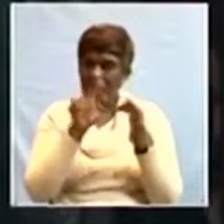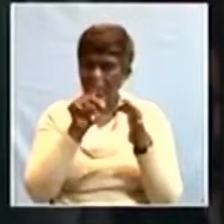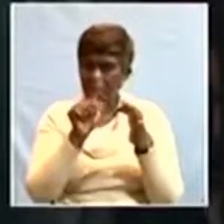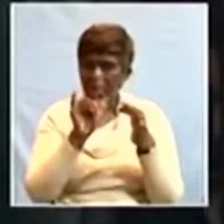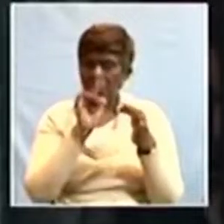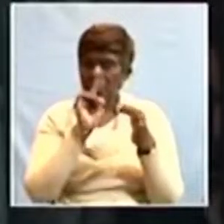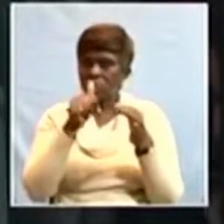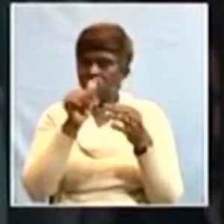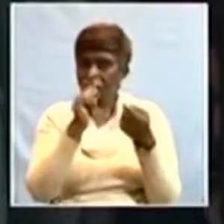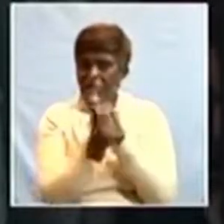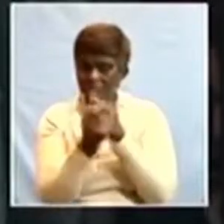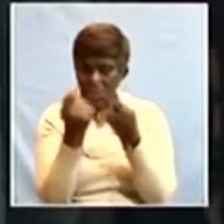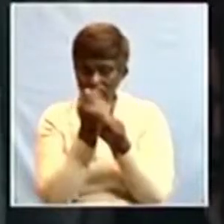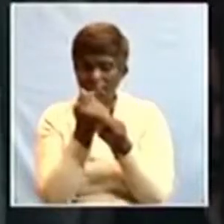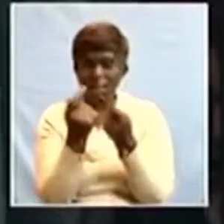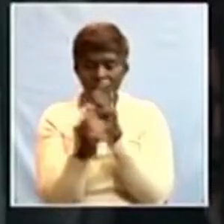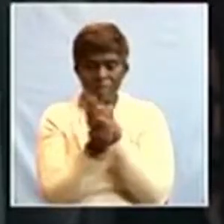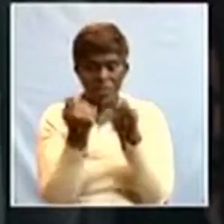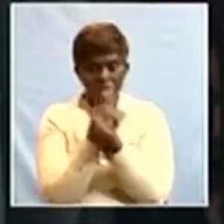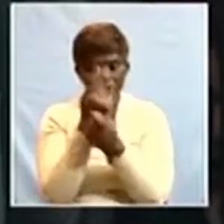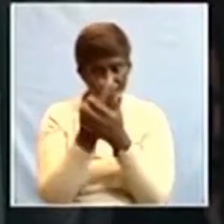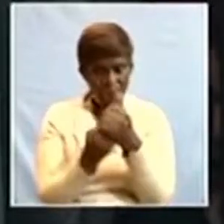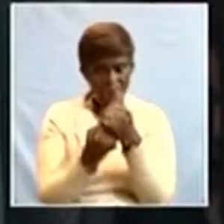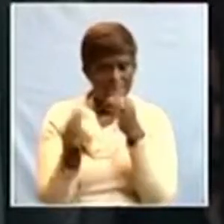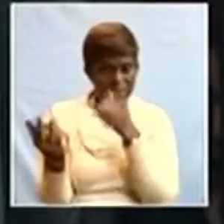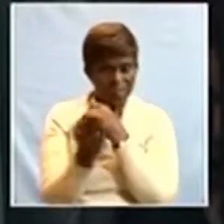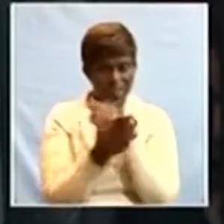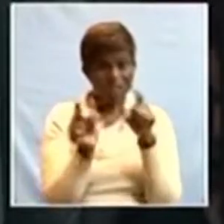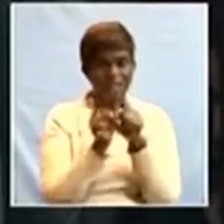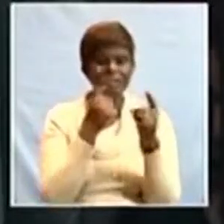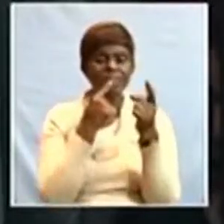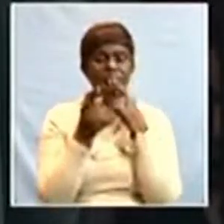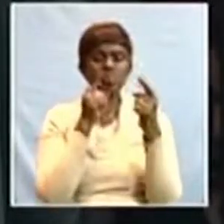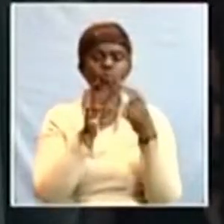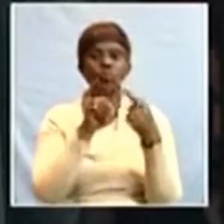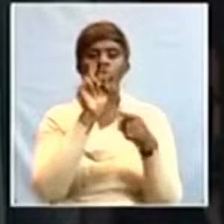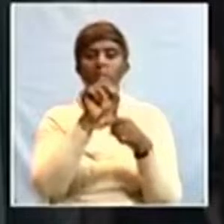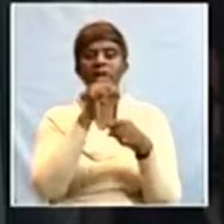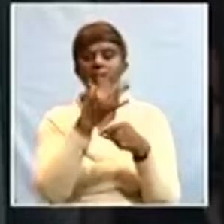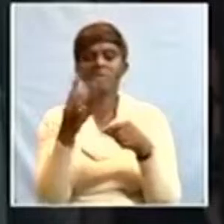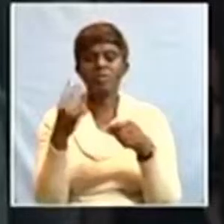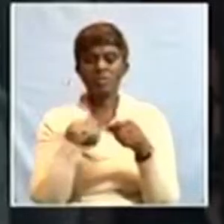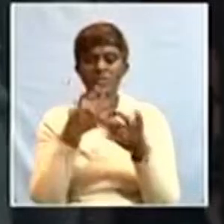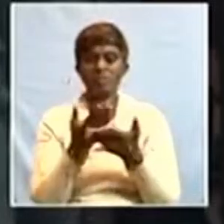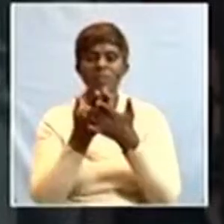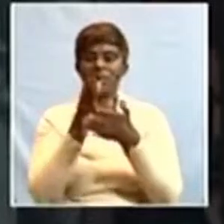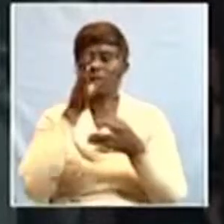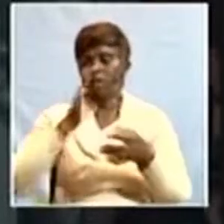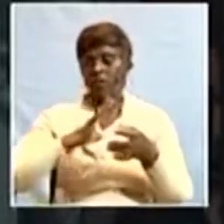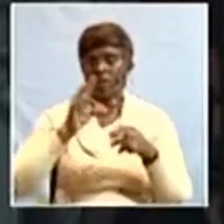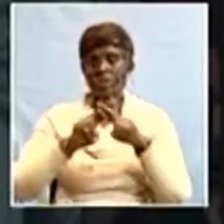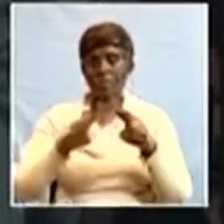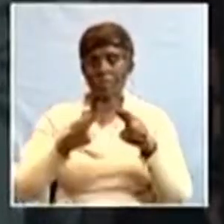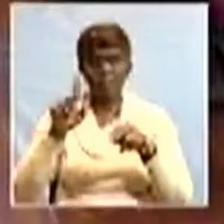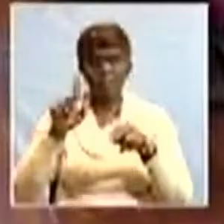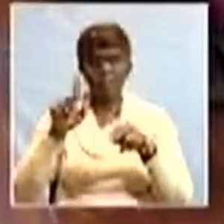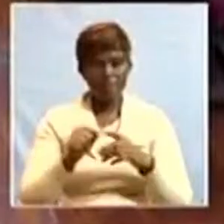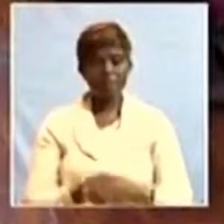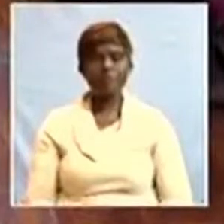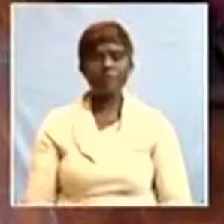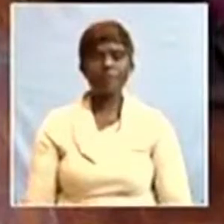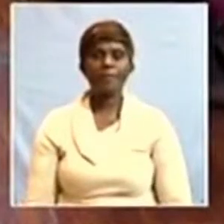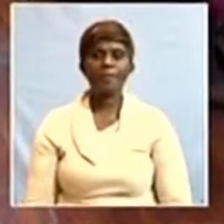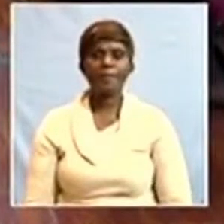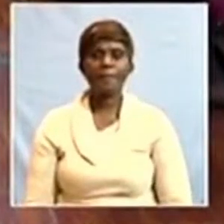that you are changing, that both annexes are speaking to one query? I submit, Madam Chairperson. PS.